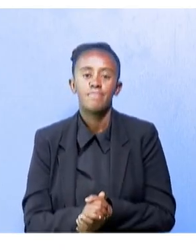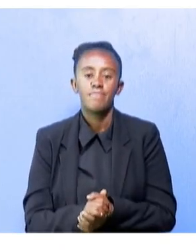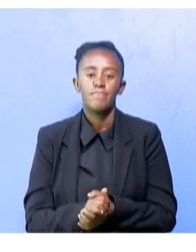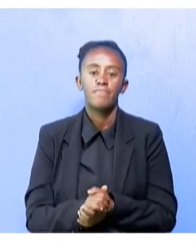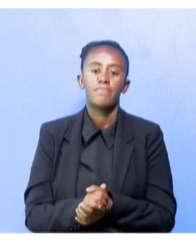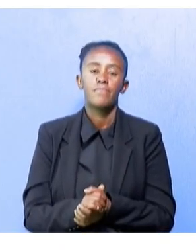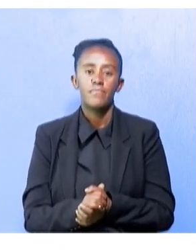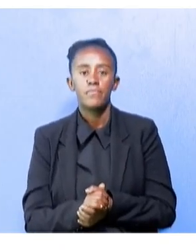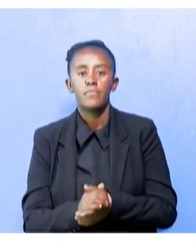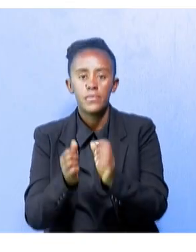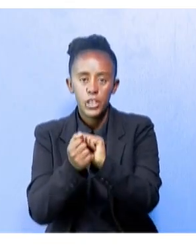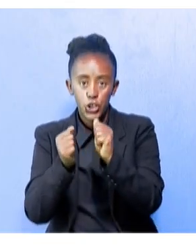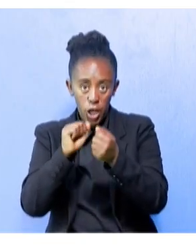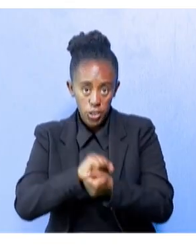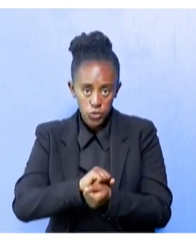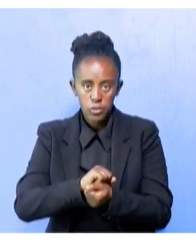Change.